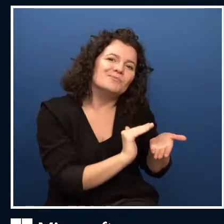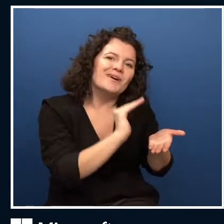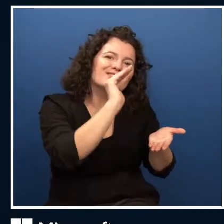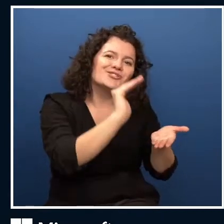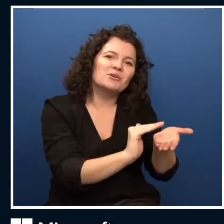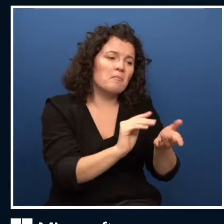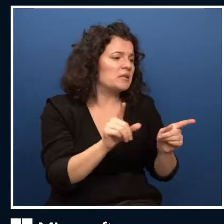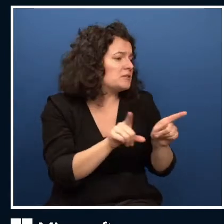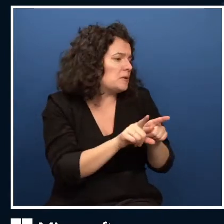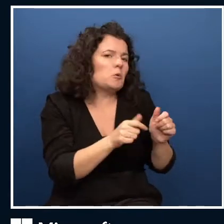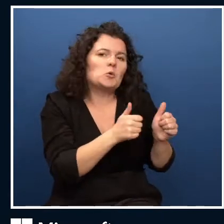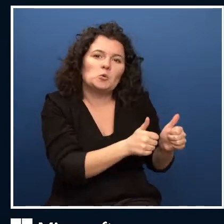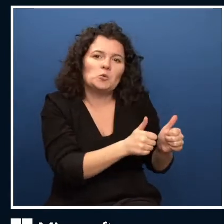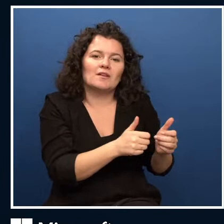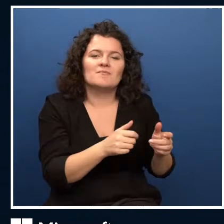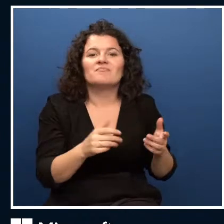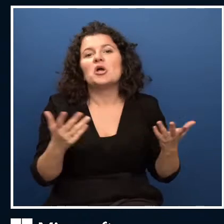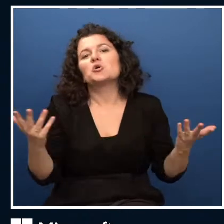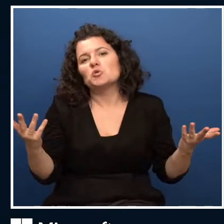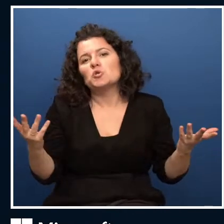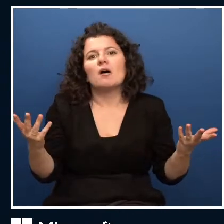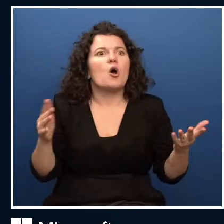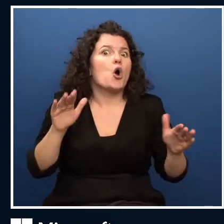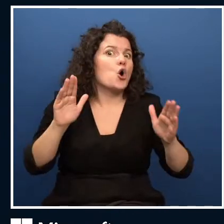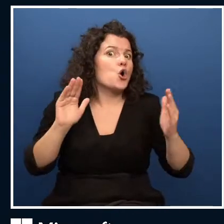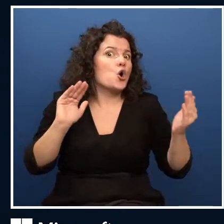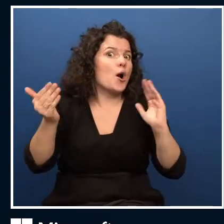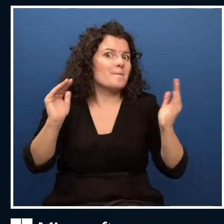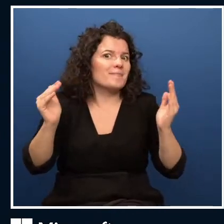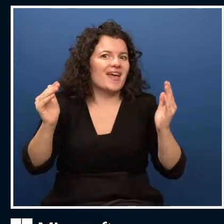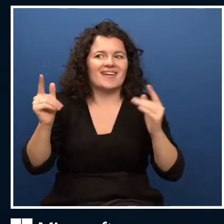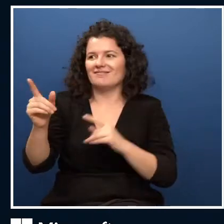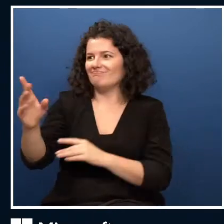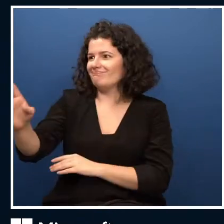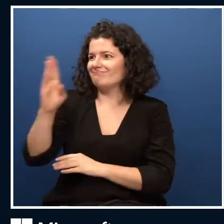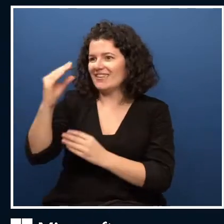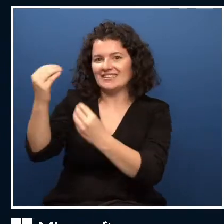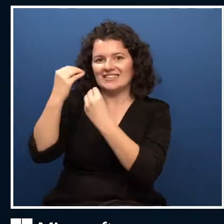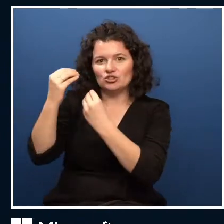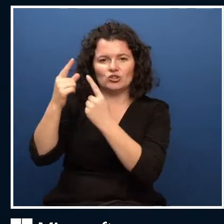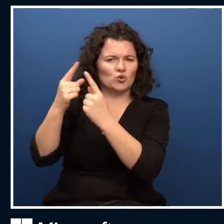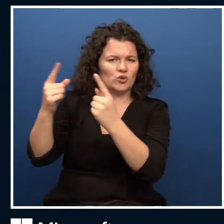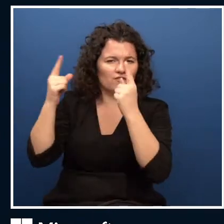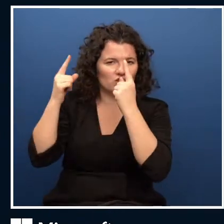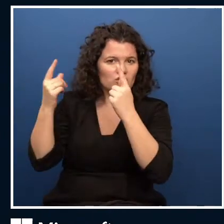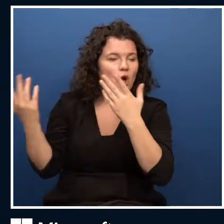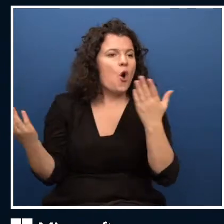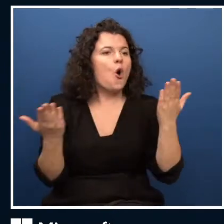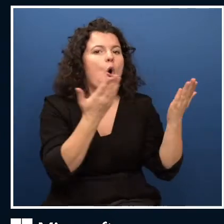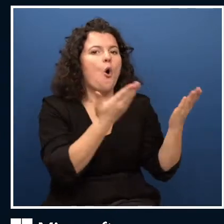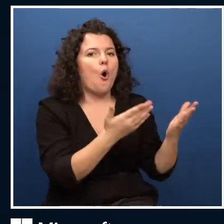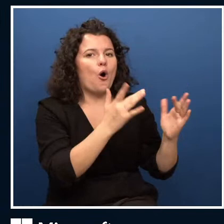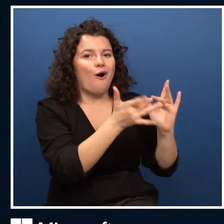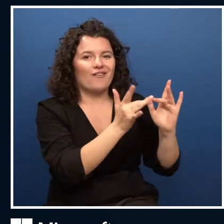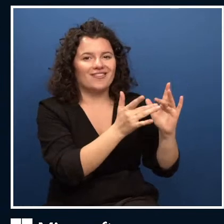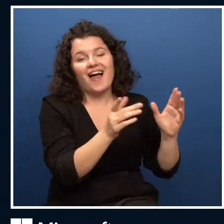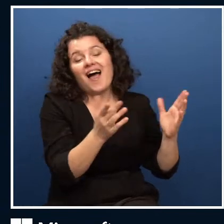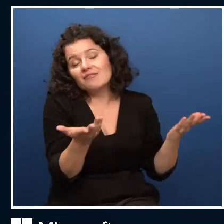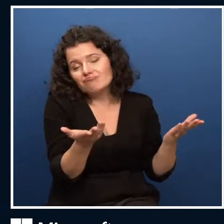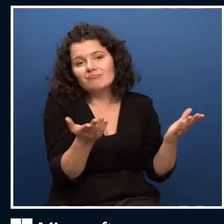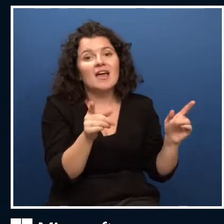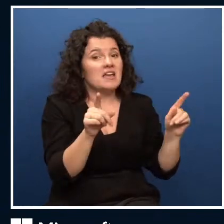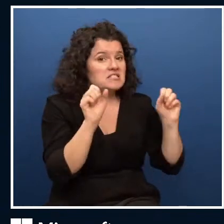get incredible content directly from Microsoft. I mean, you can go to, like you said, Microsoft Learn, and you can get